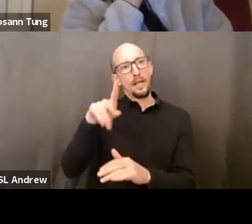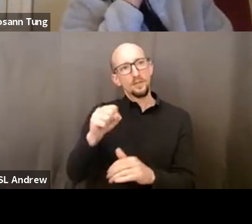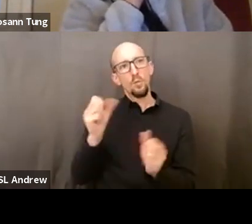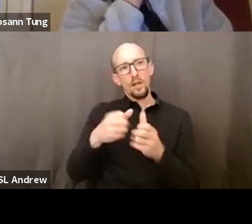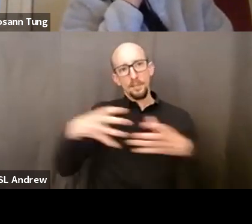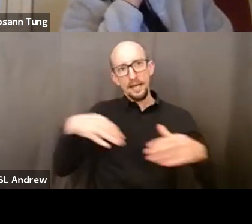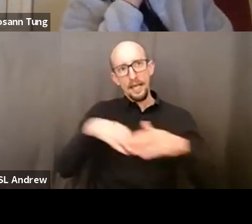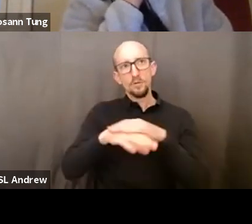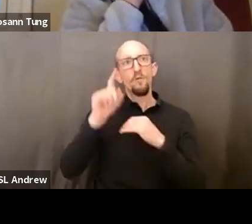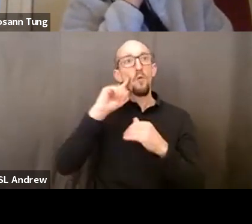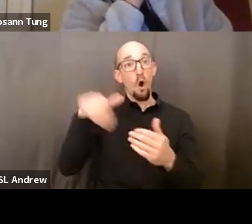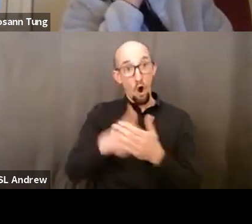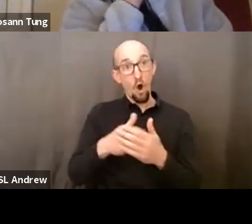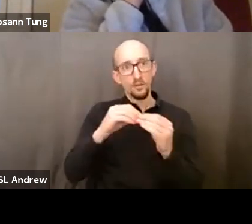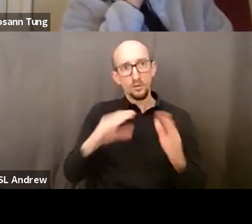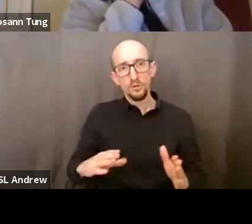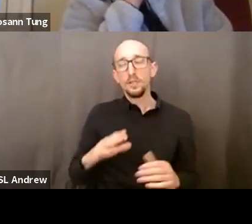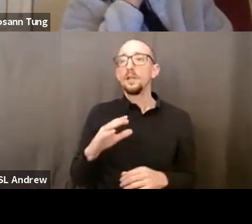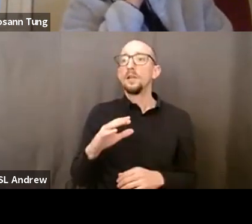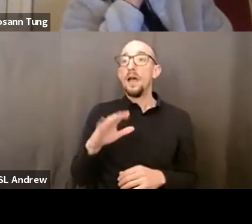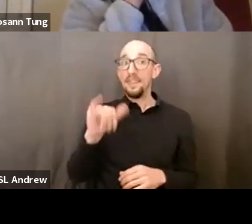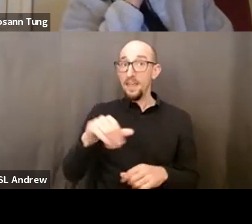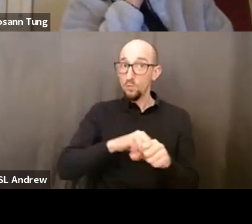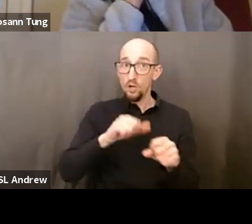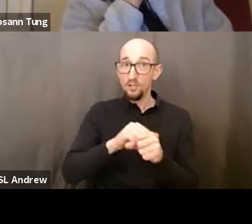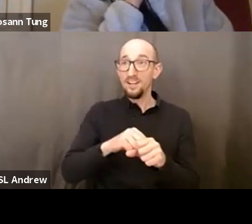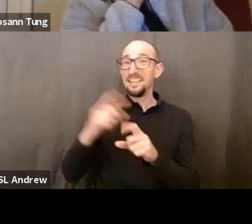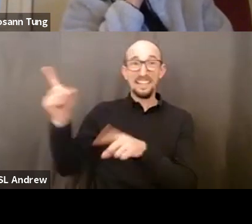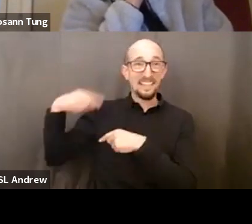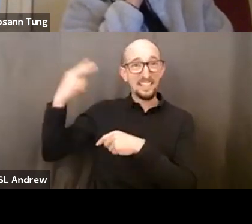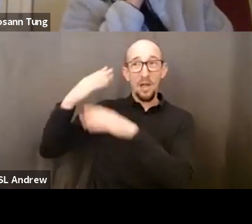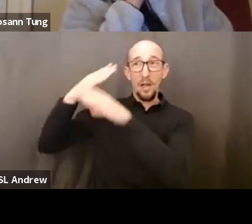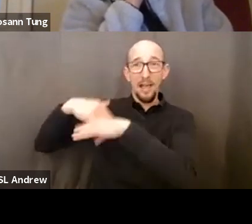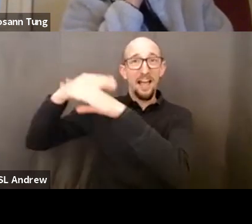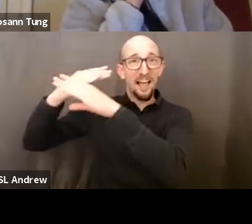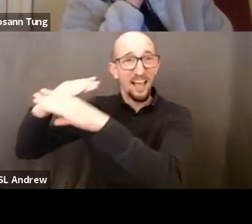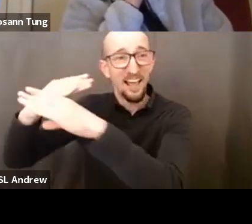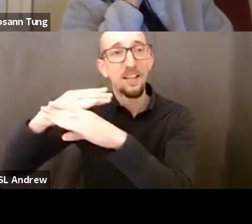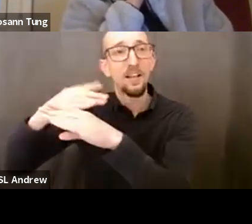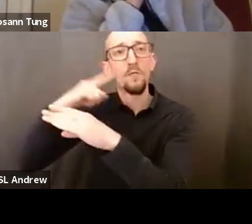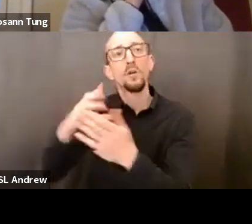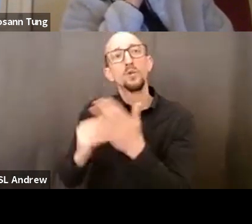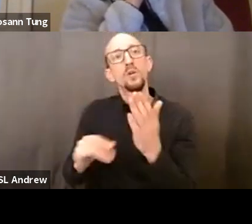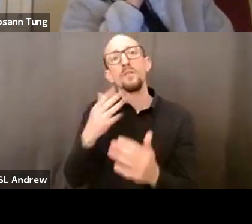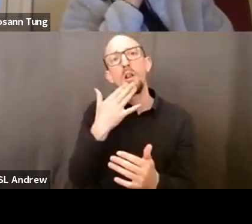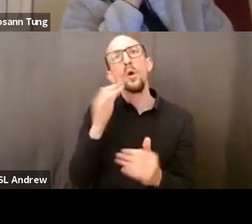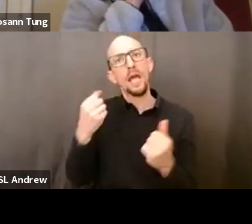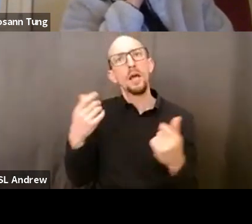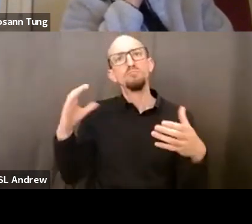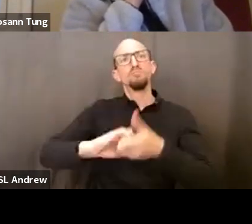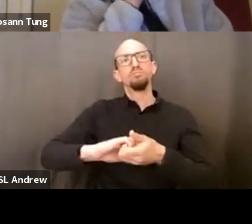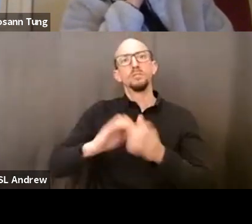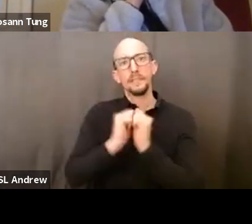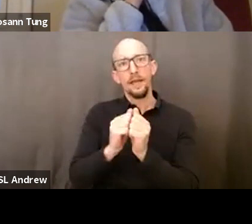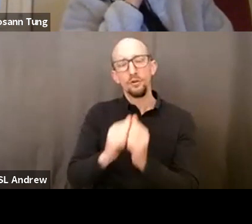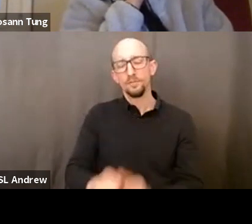but that work and the work of breaking down historic barriers for students of color are not mutually exclusive. This year,